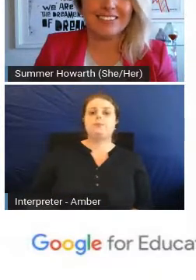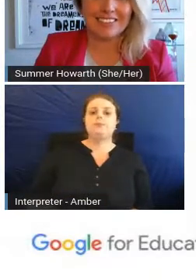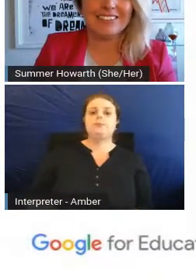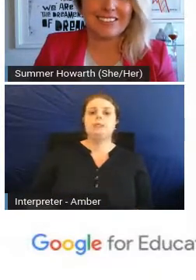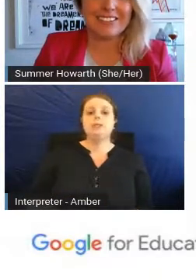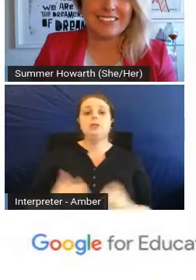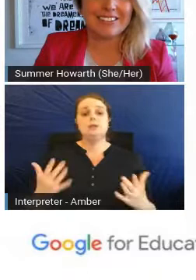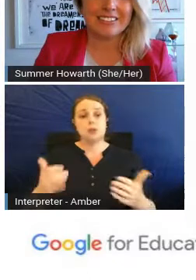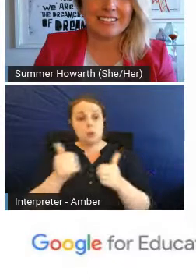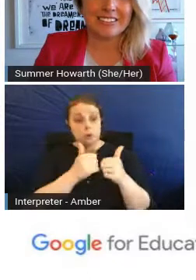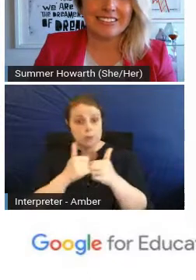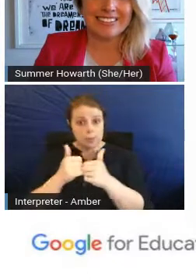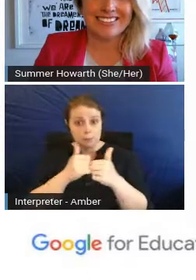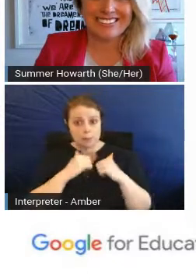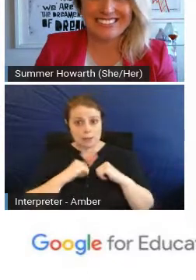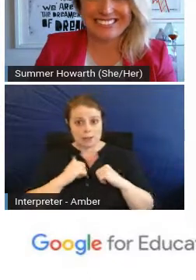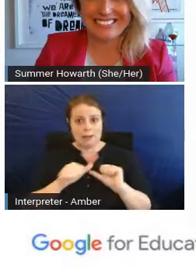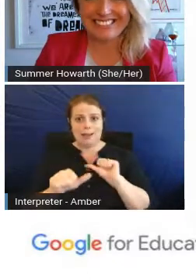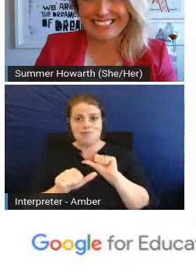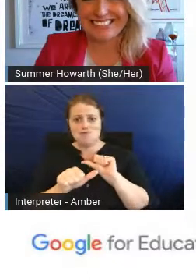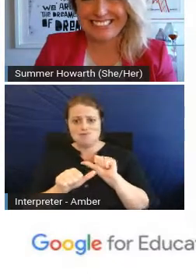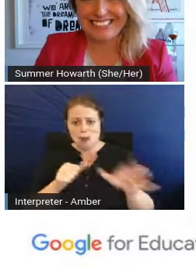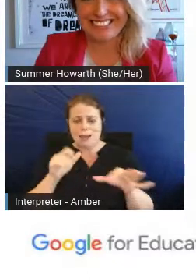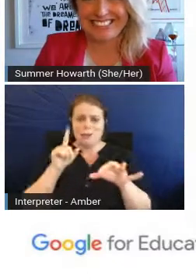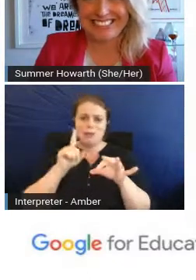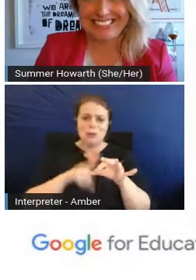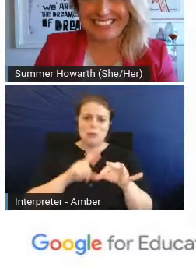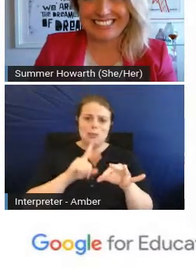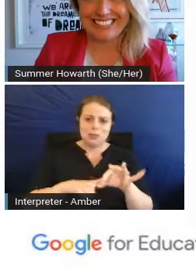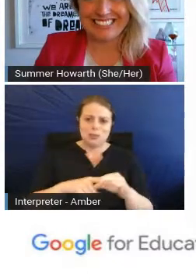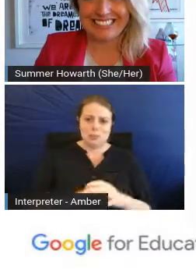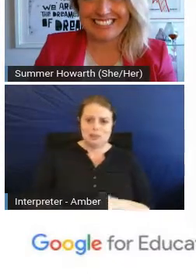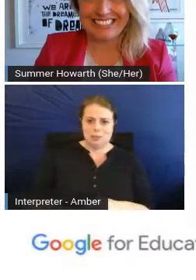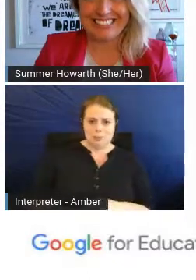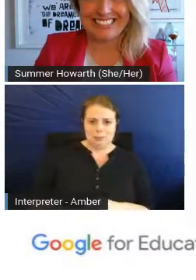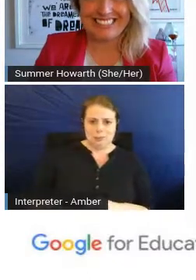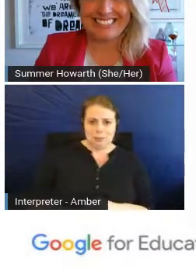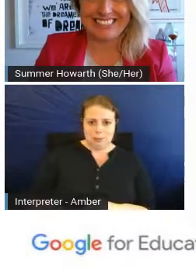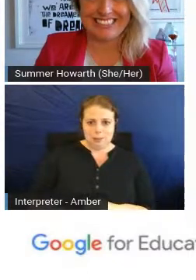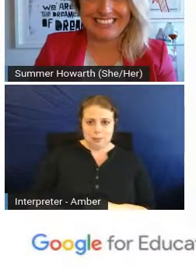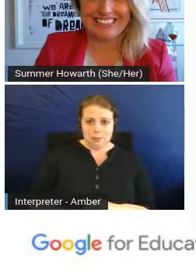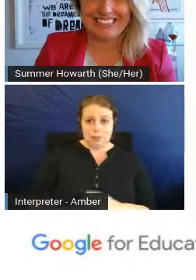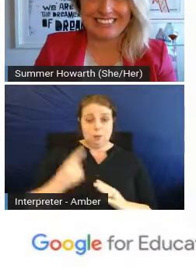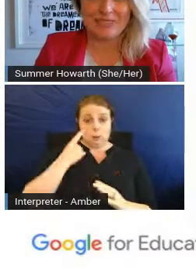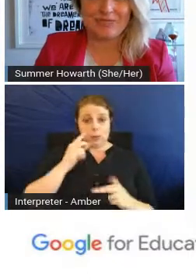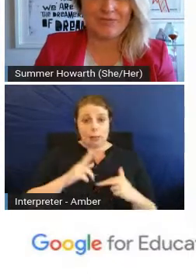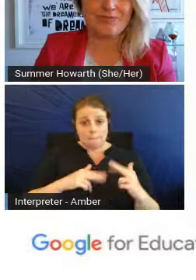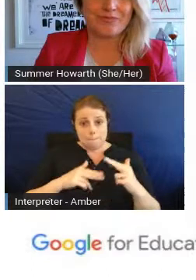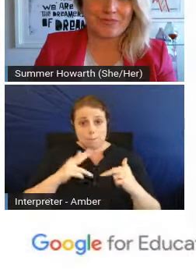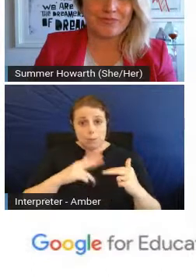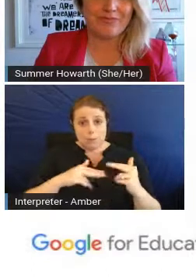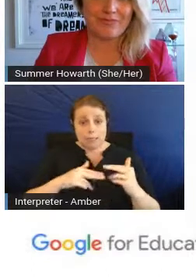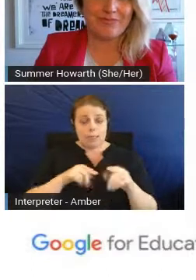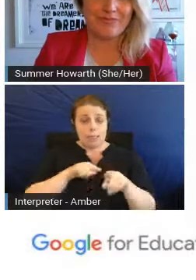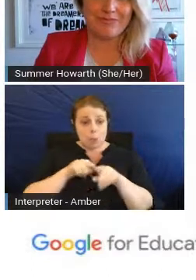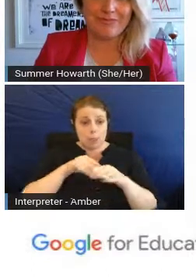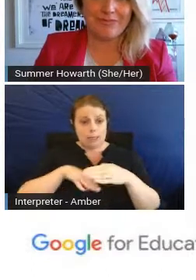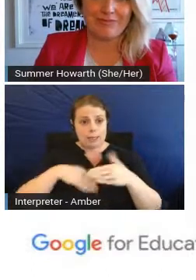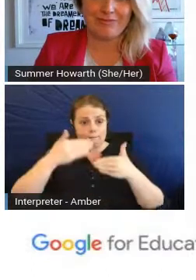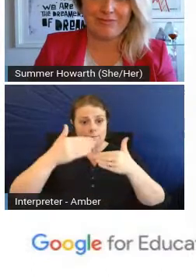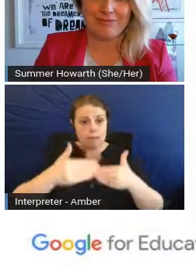great questions. Thank you, Gareth, Kurt on. We're looking at building the learning in phases and also the considerations, as